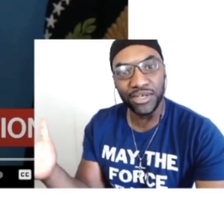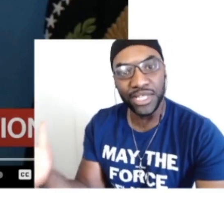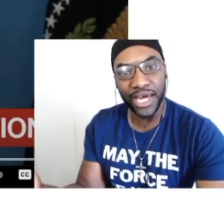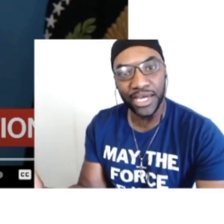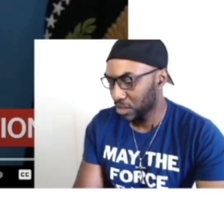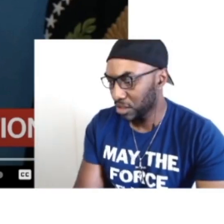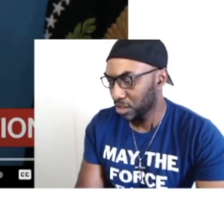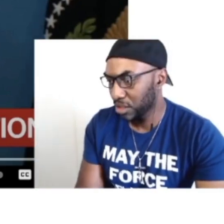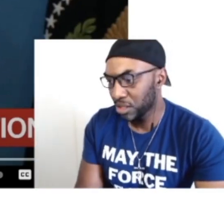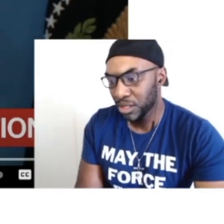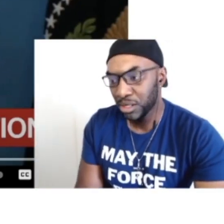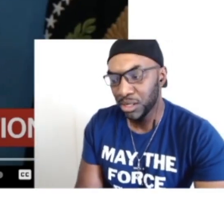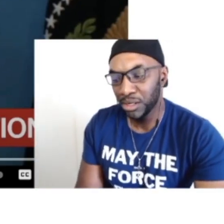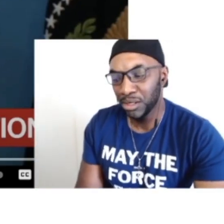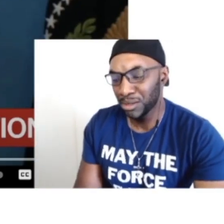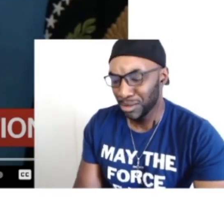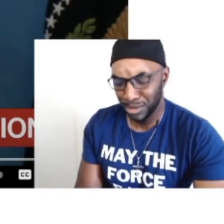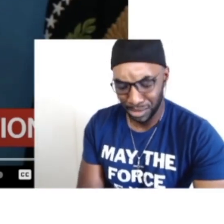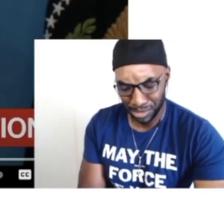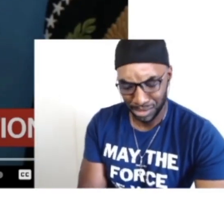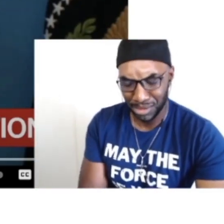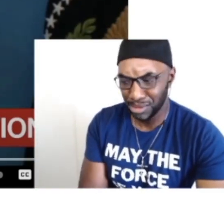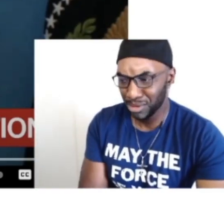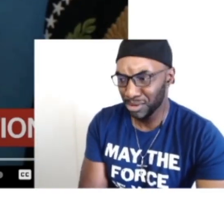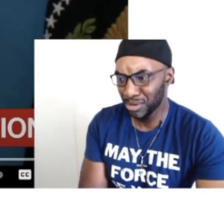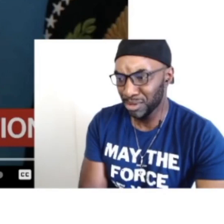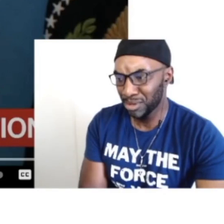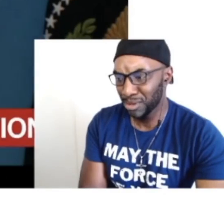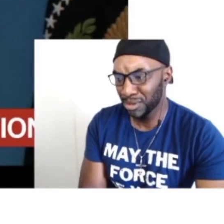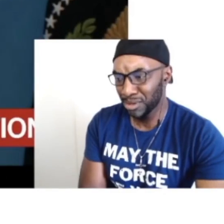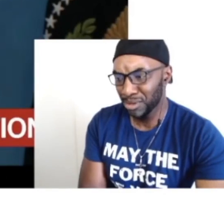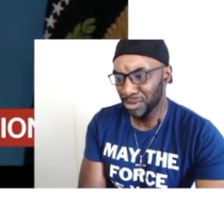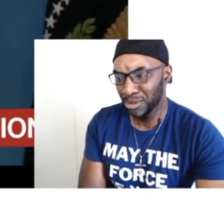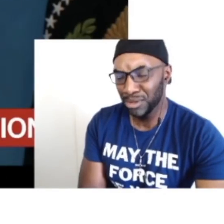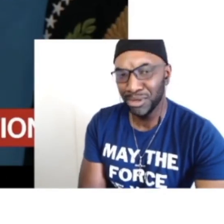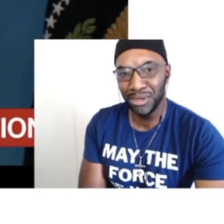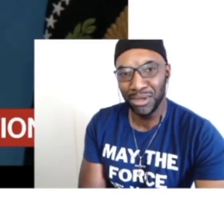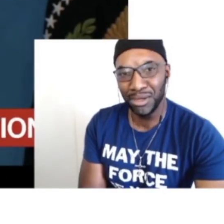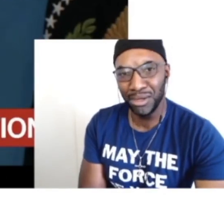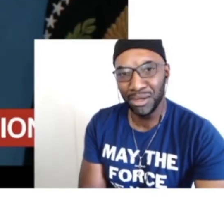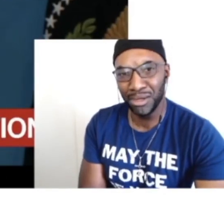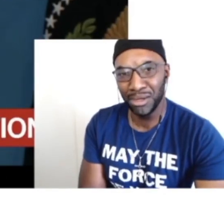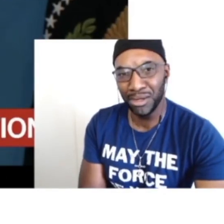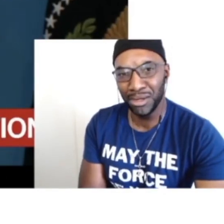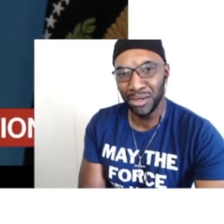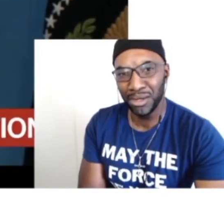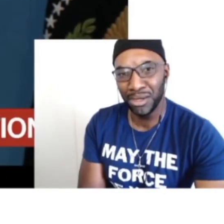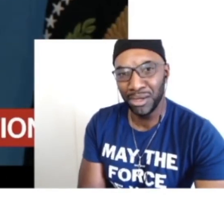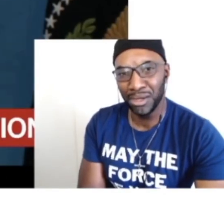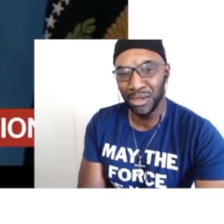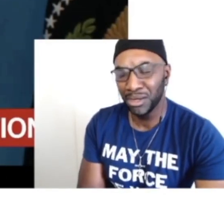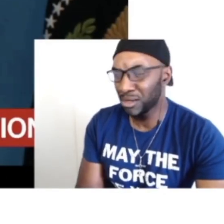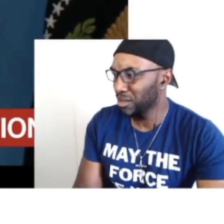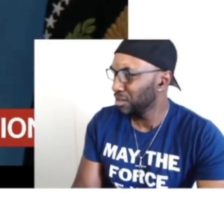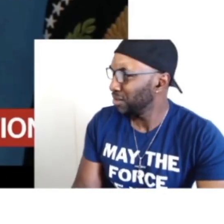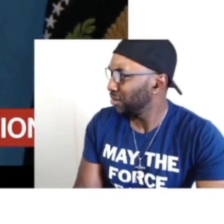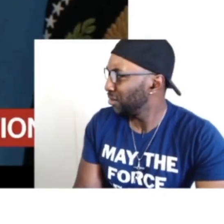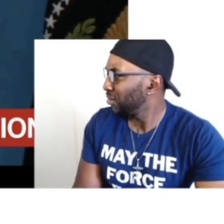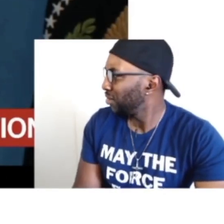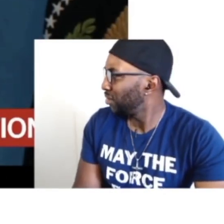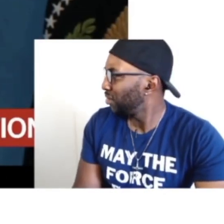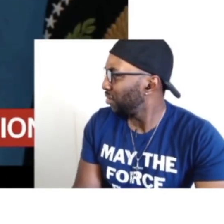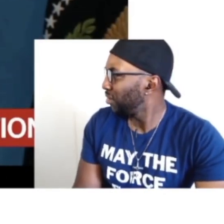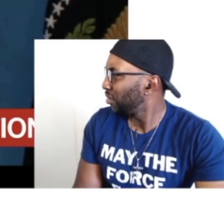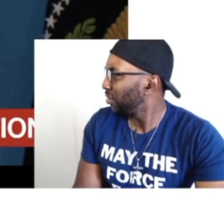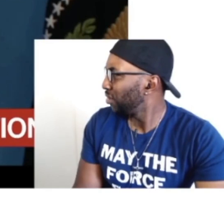the other day. I know the families all across America are hurting because of inflation. I understand what it feels like. I come